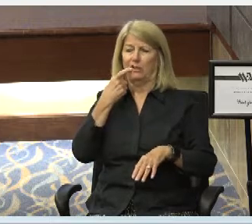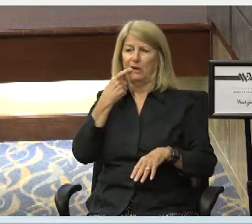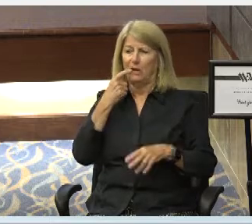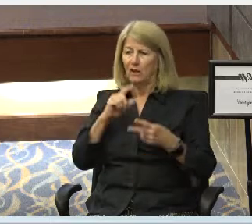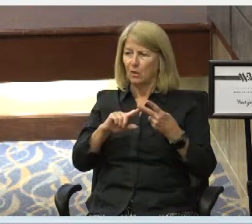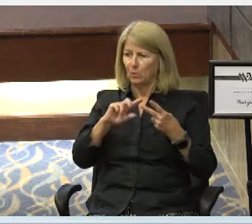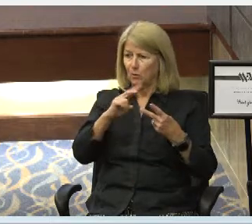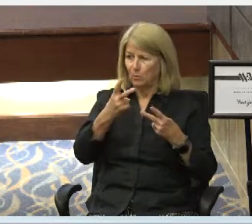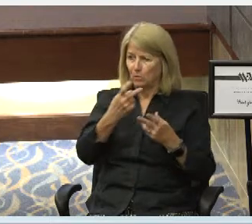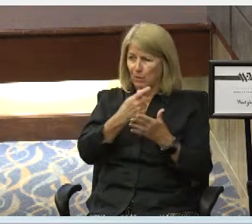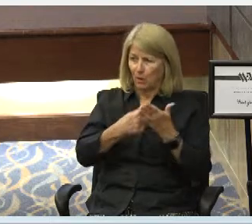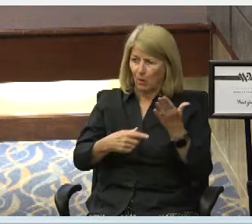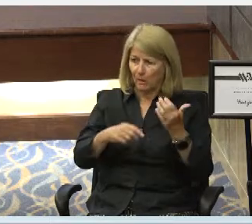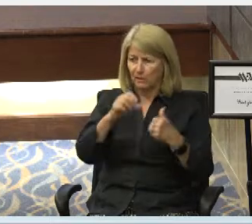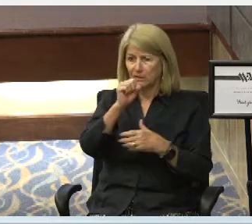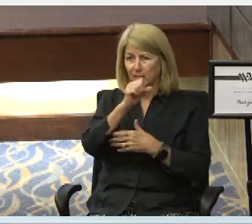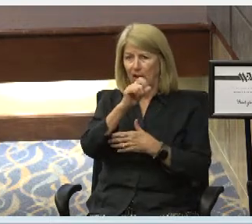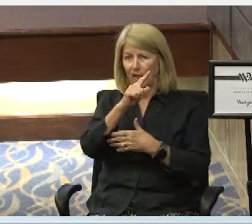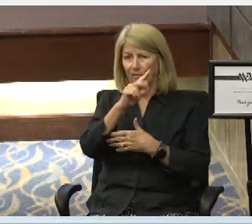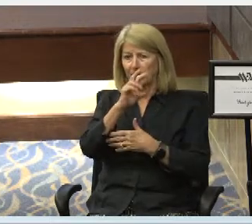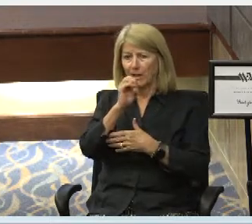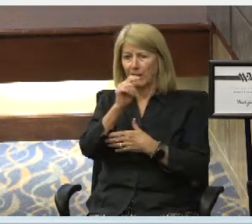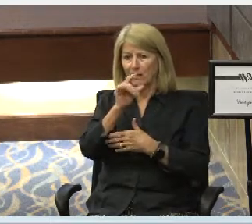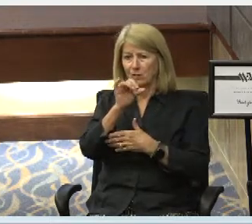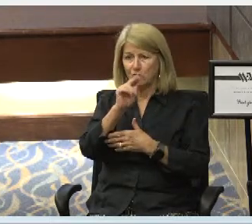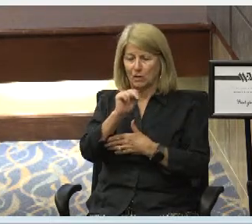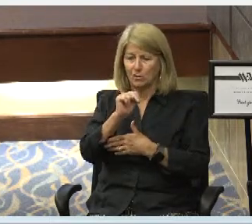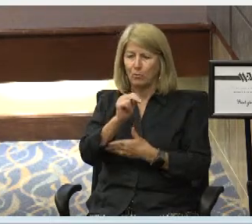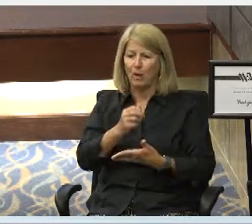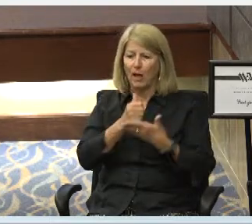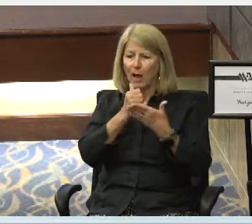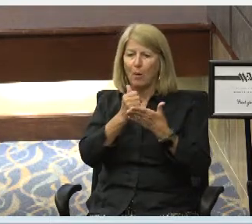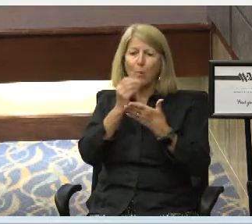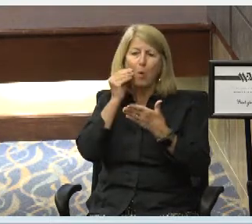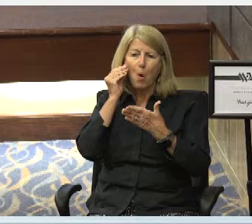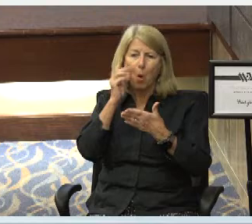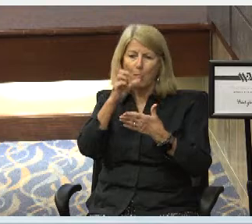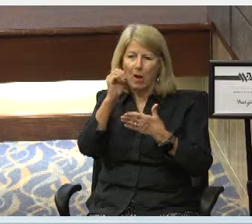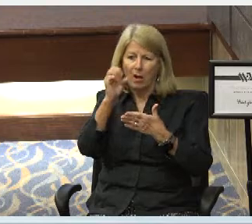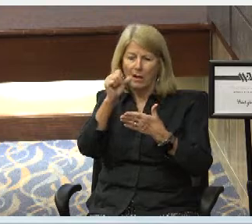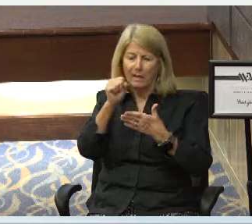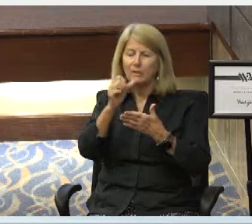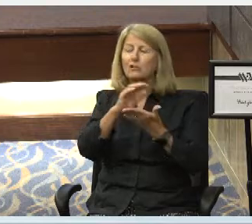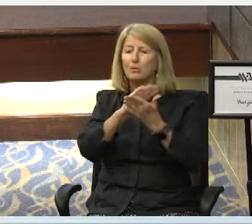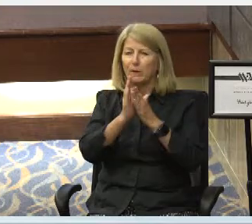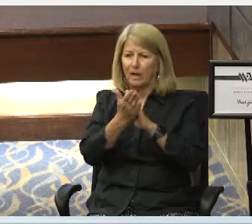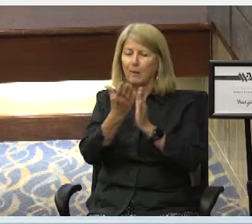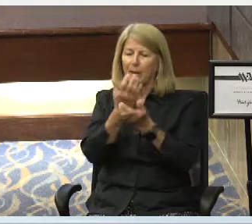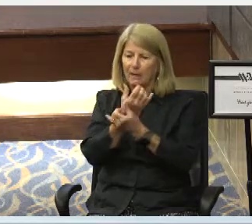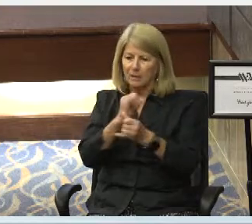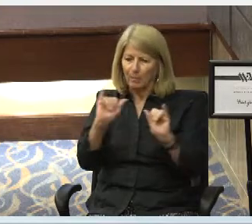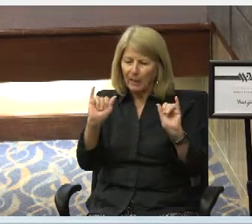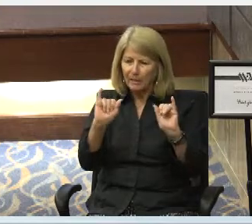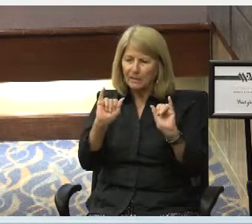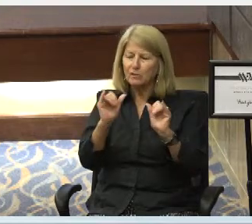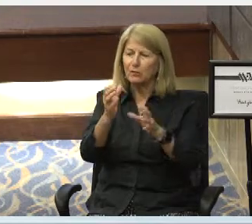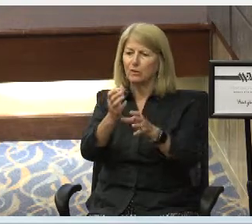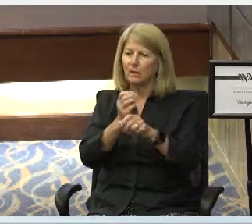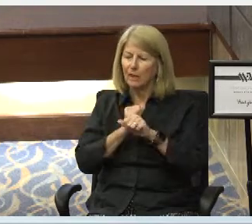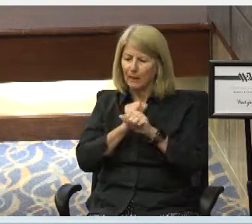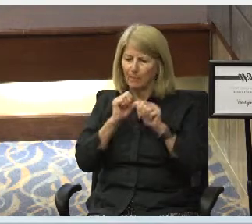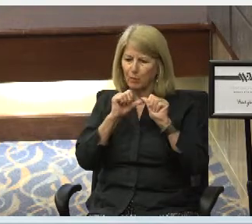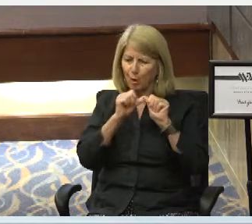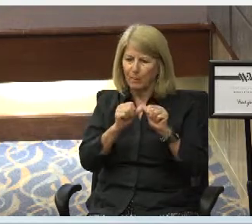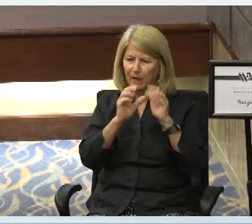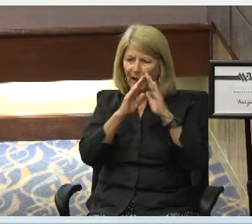Salvation Army's facility is to help homeless persons or families achieve independence and obtain permanent housing. And then 3 is